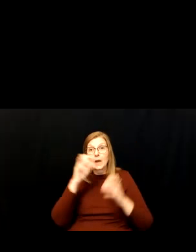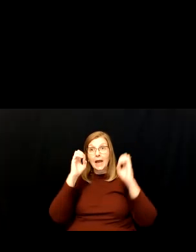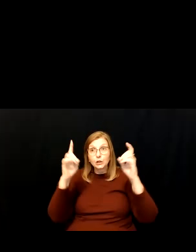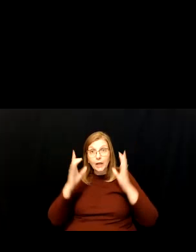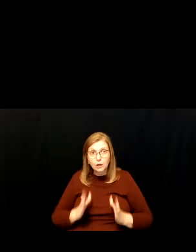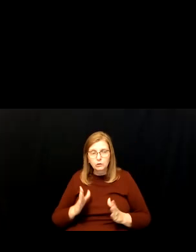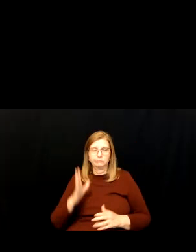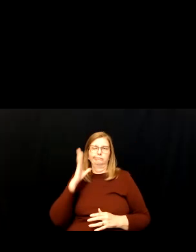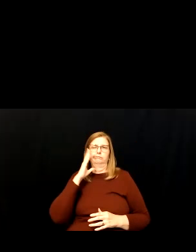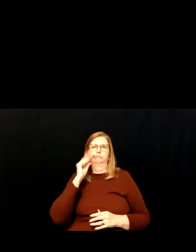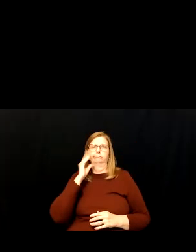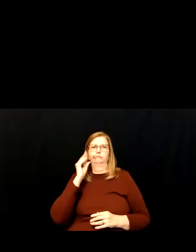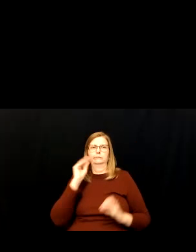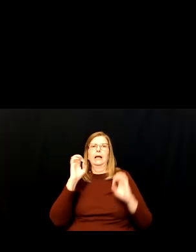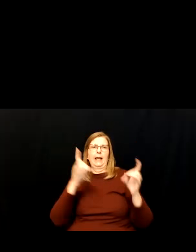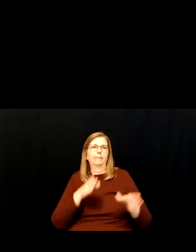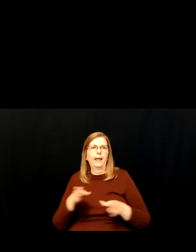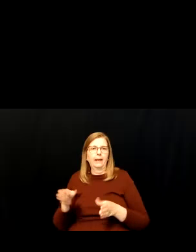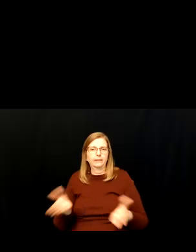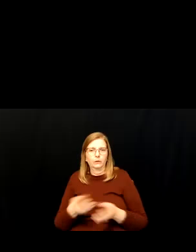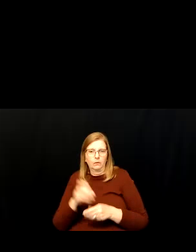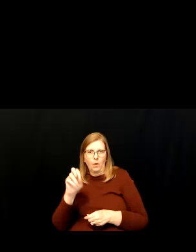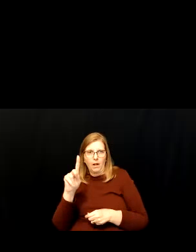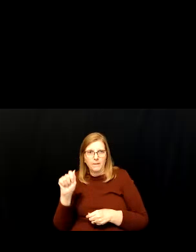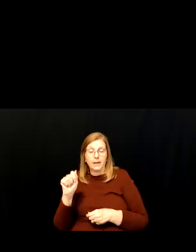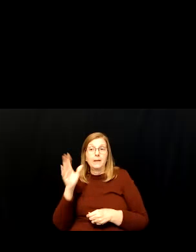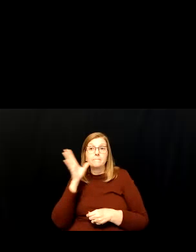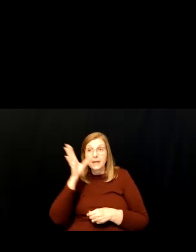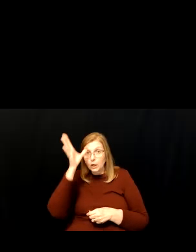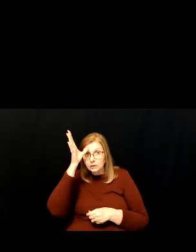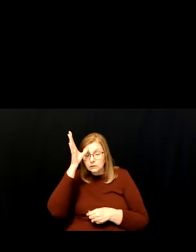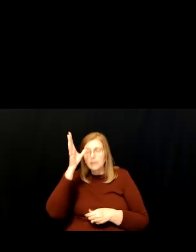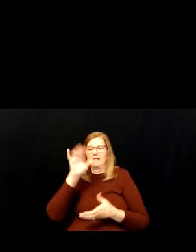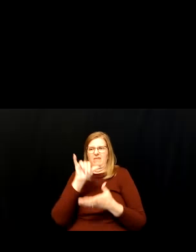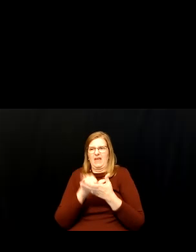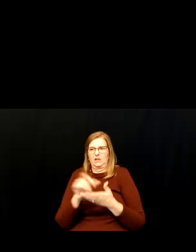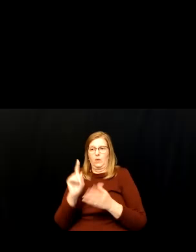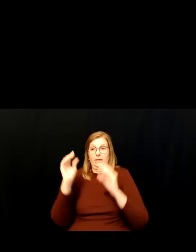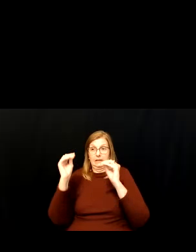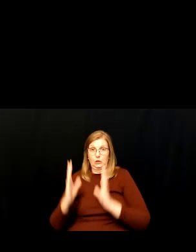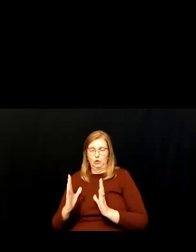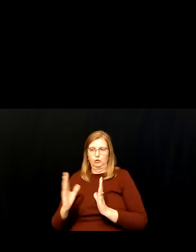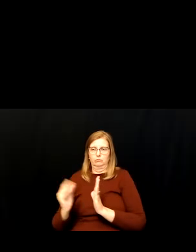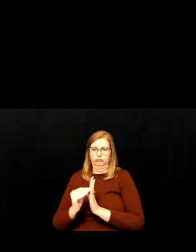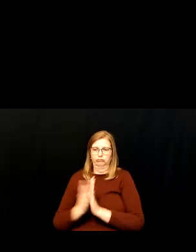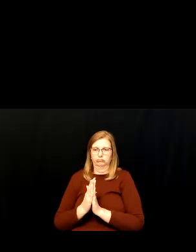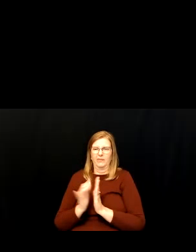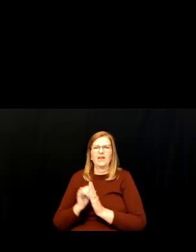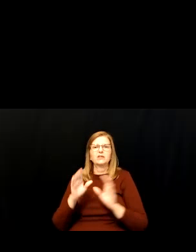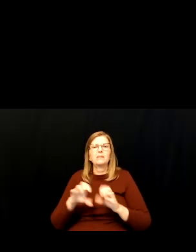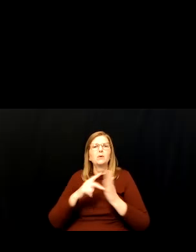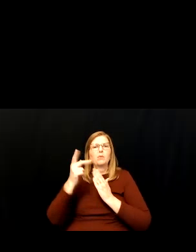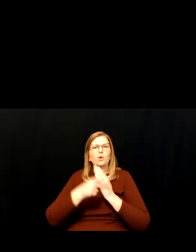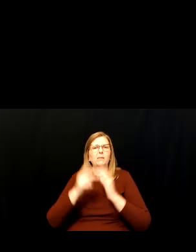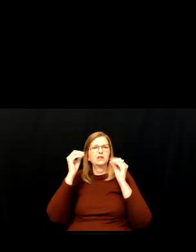familiar with Ed Plan here in Oklahoma, and parents, that is where teachers, that's the computer program that teachers